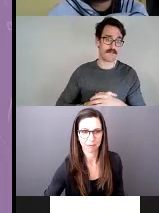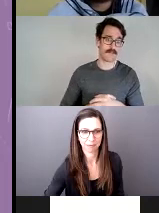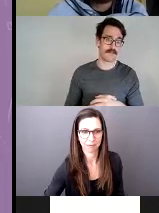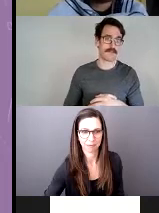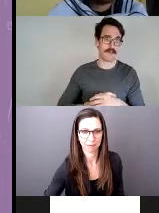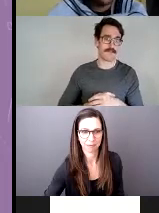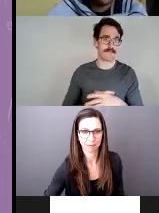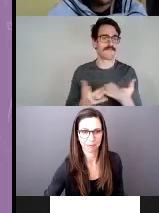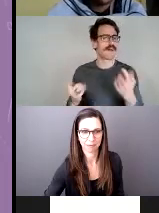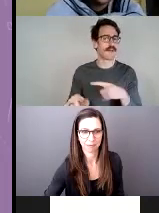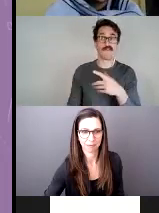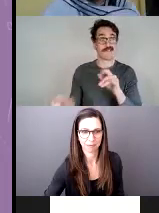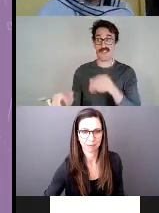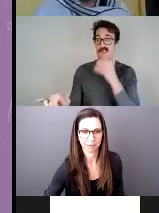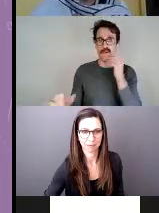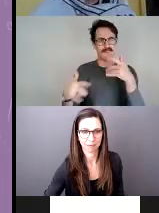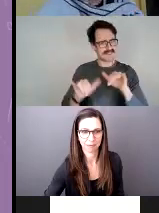offering you that emotional support.